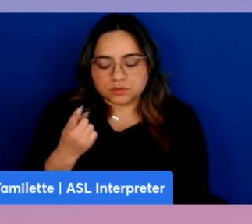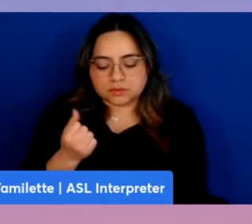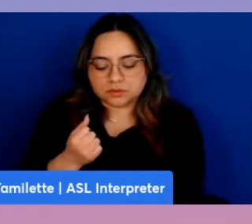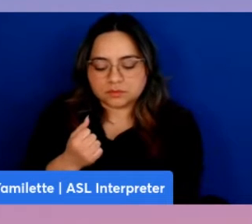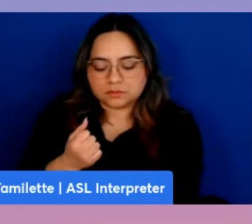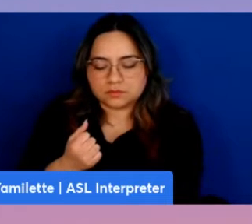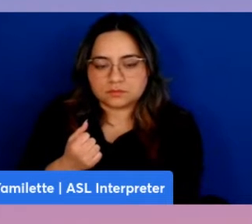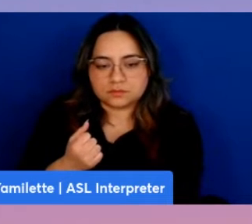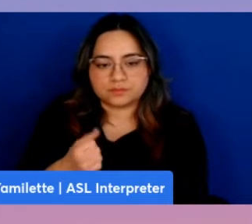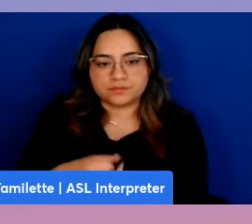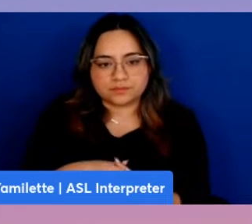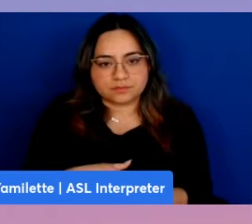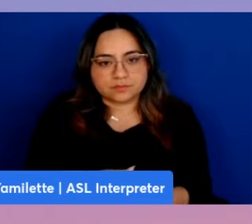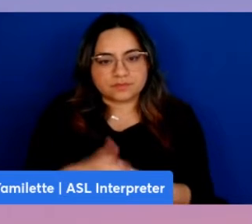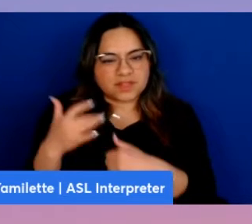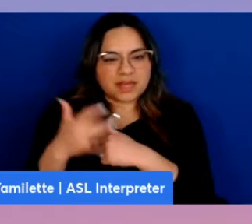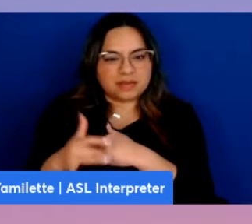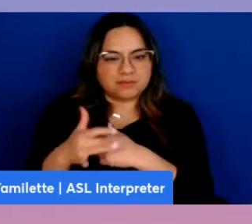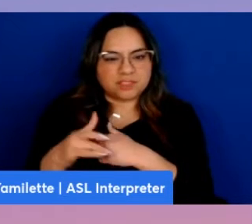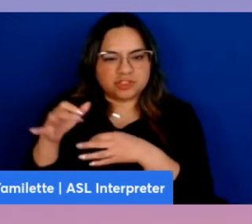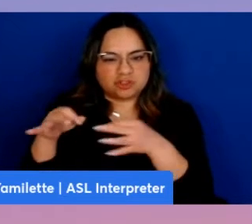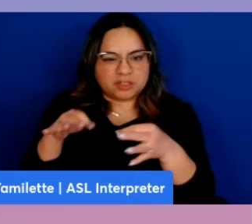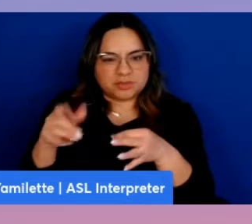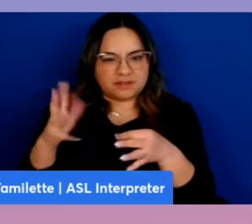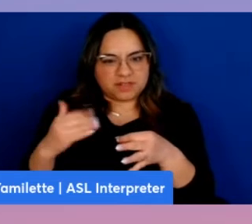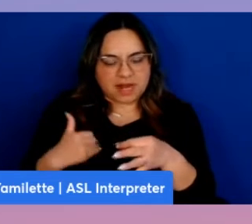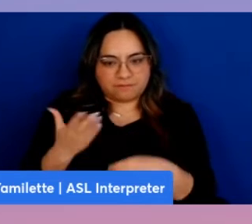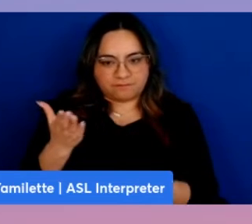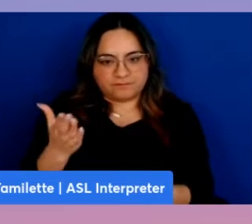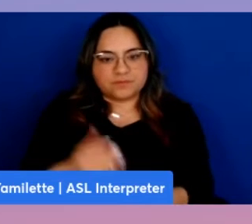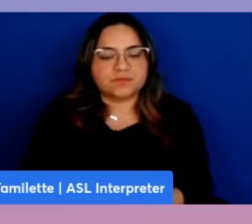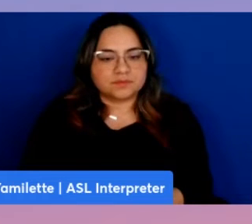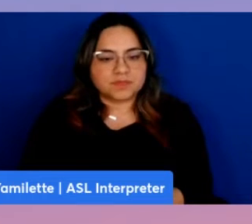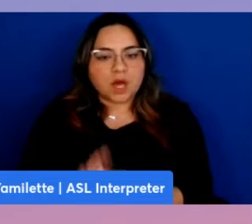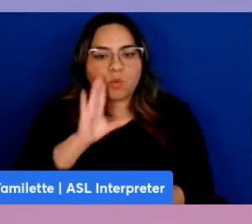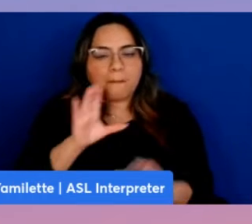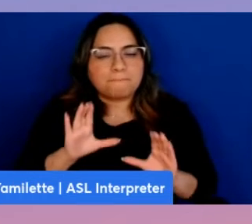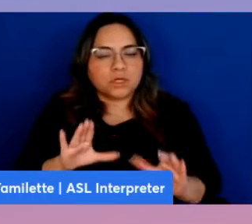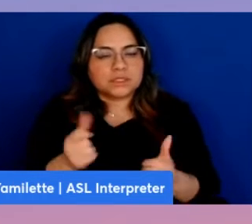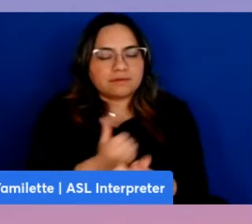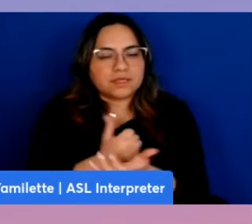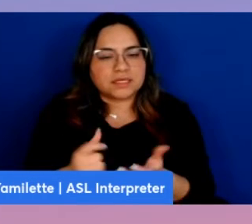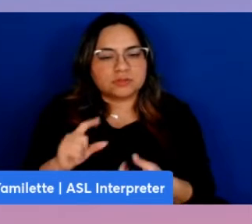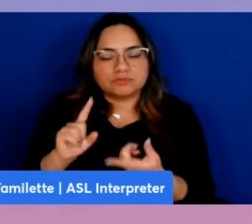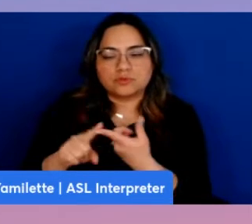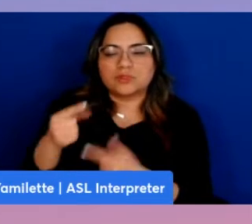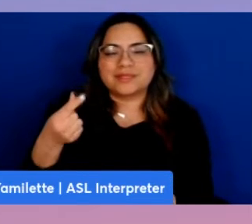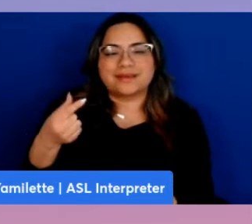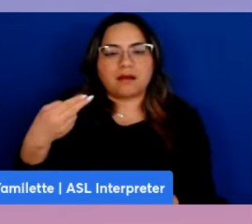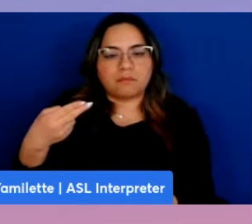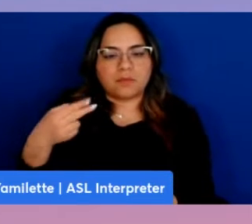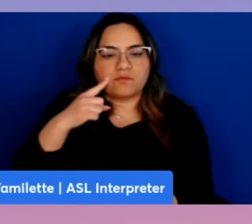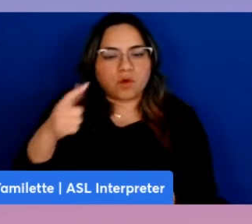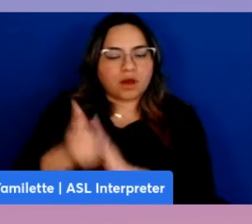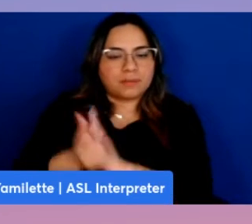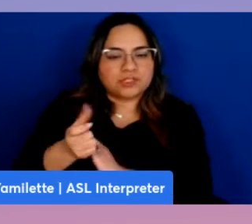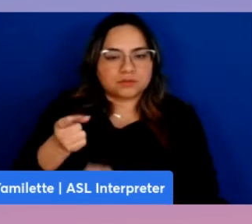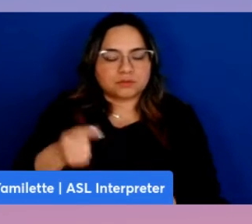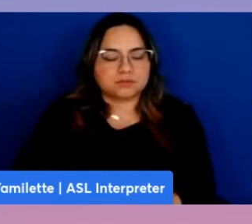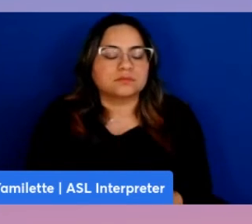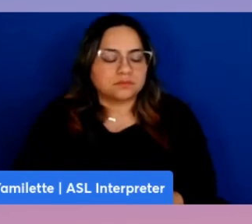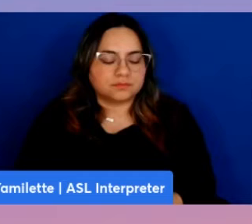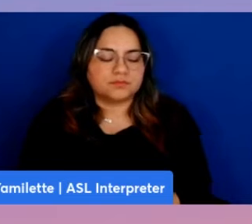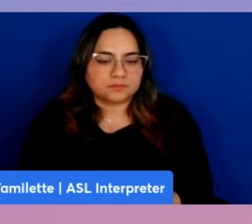empty subscription that I got, and we're gonna push everything to GitHub for automation.